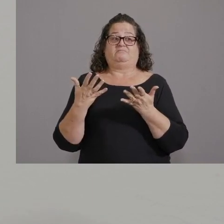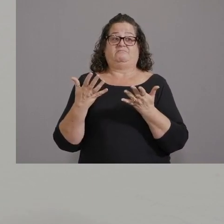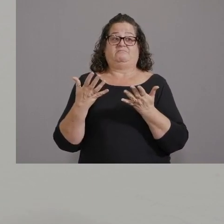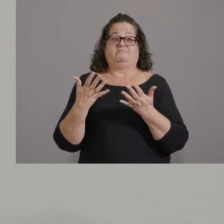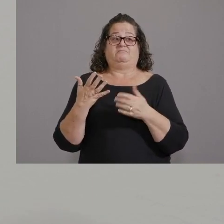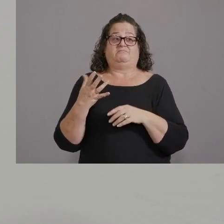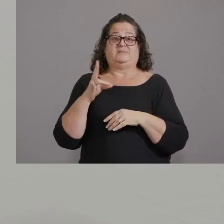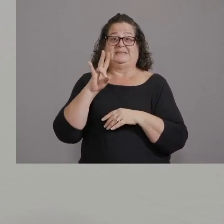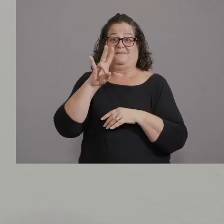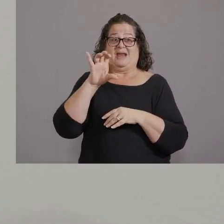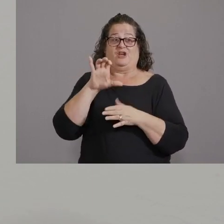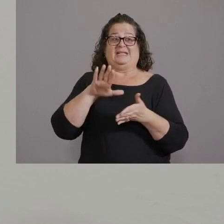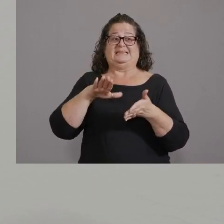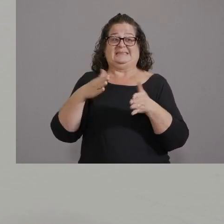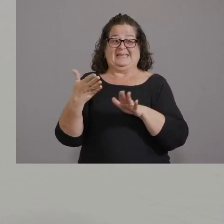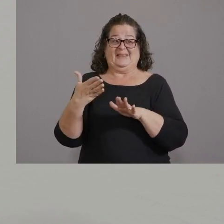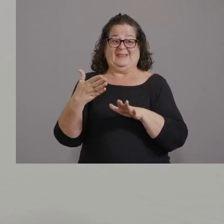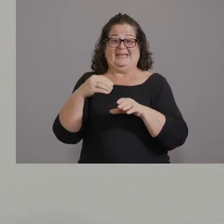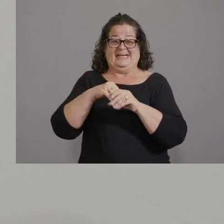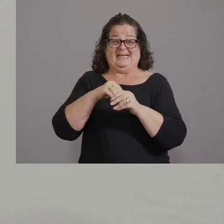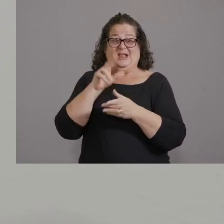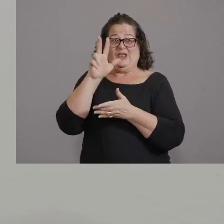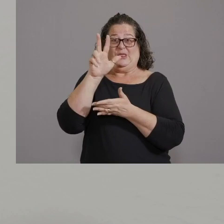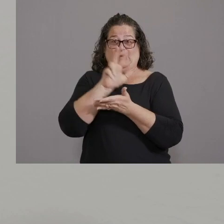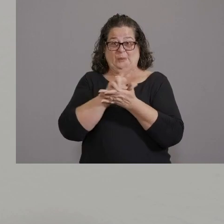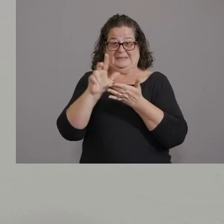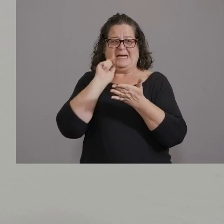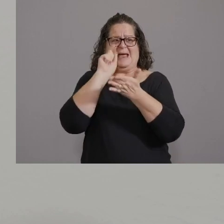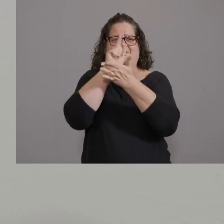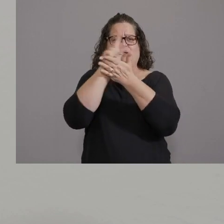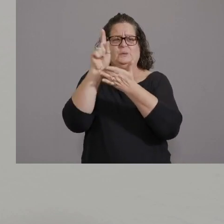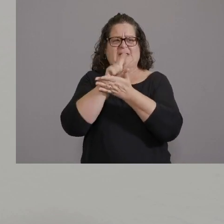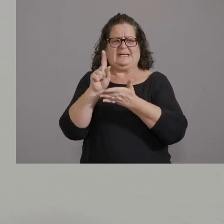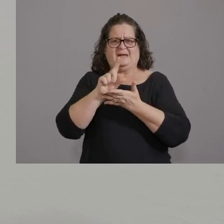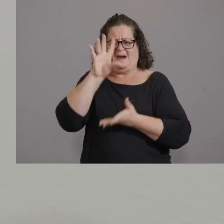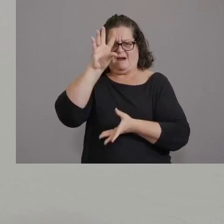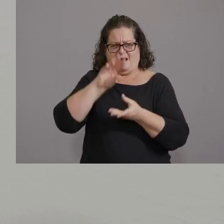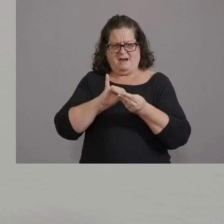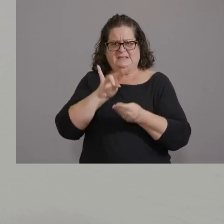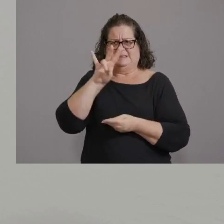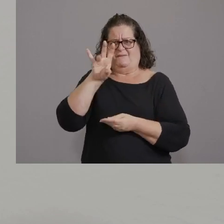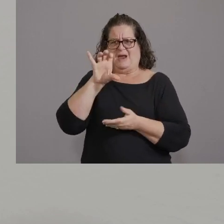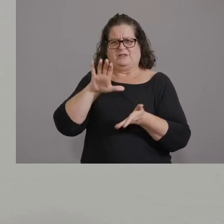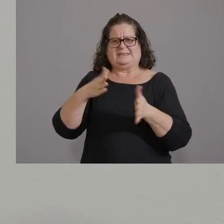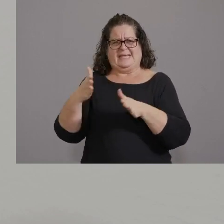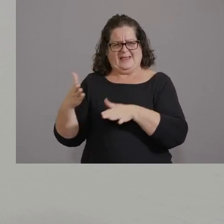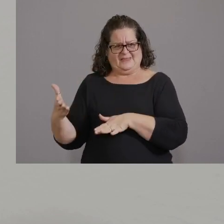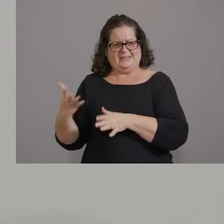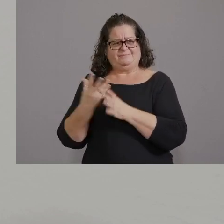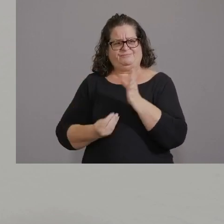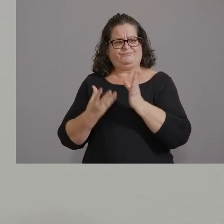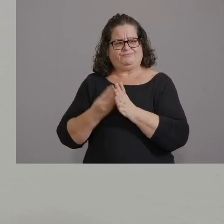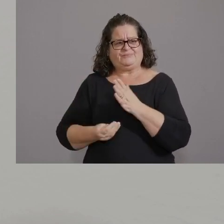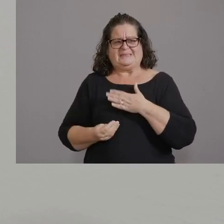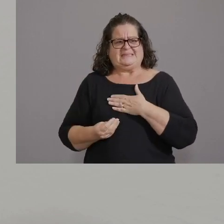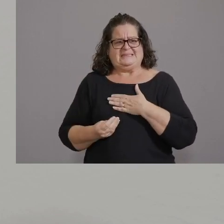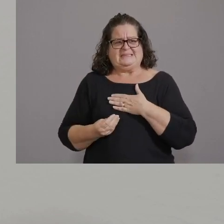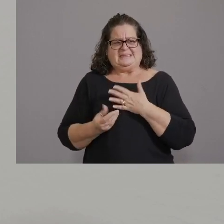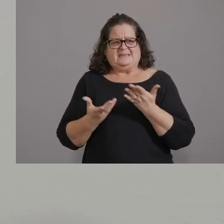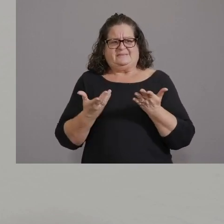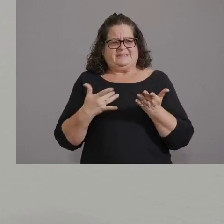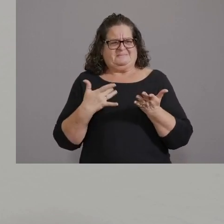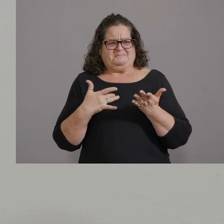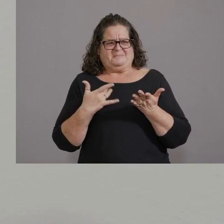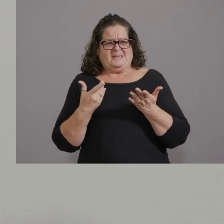if 700 plus COVID deaths a week does not warrant new mitigation strategies, is there literally